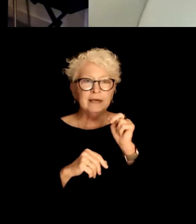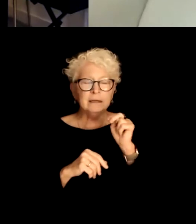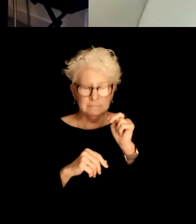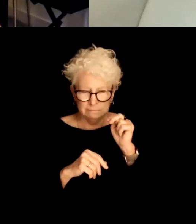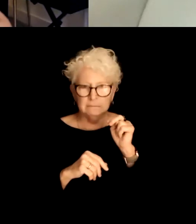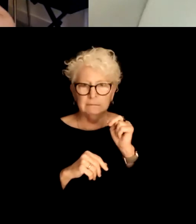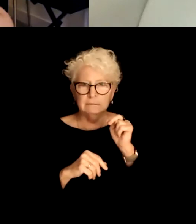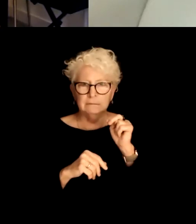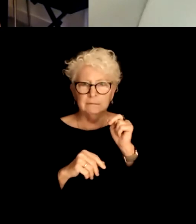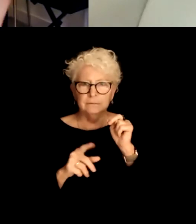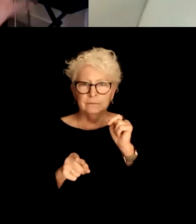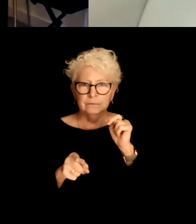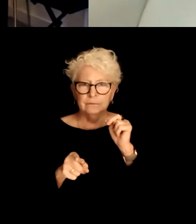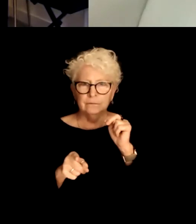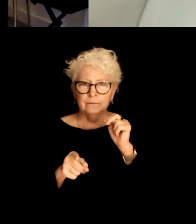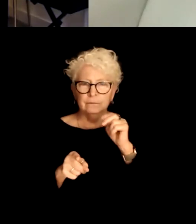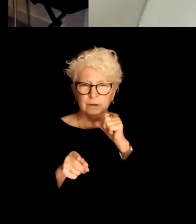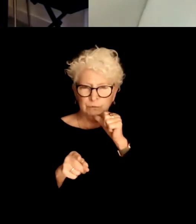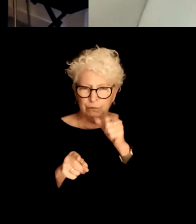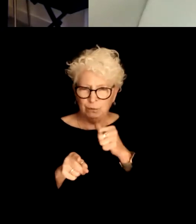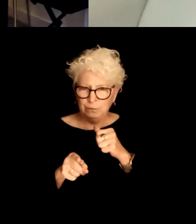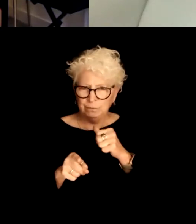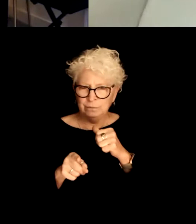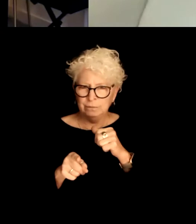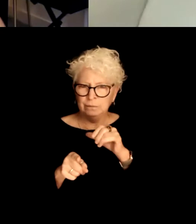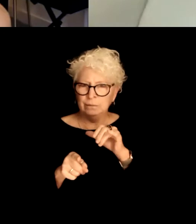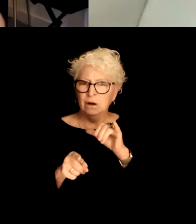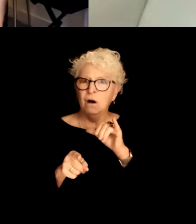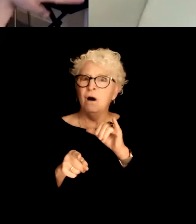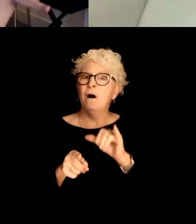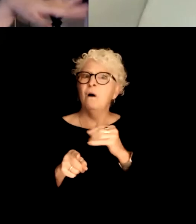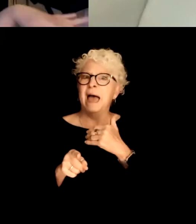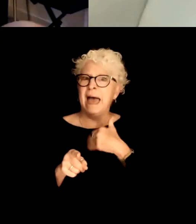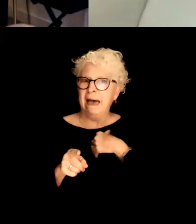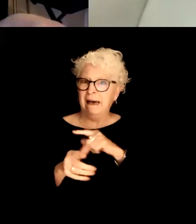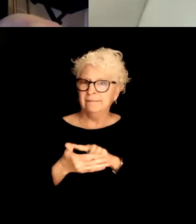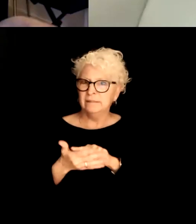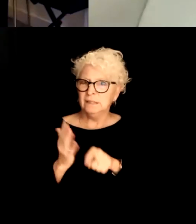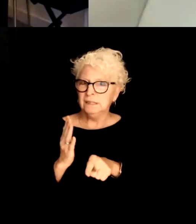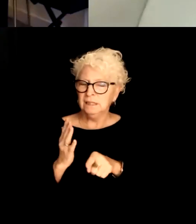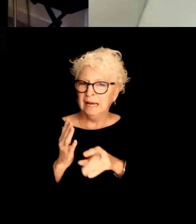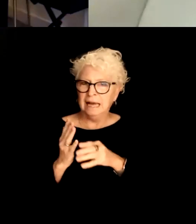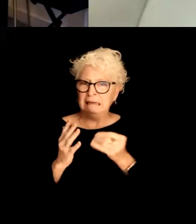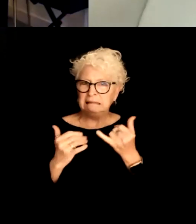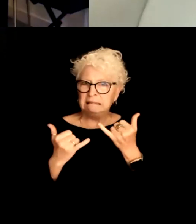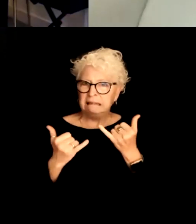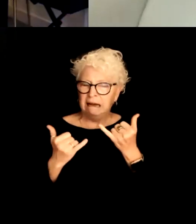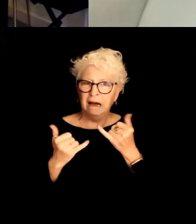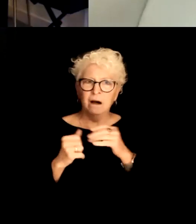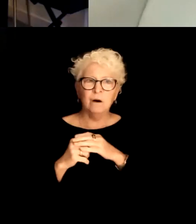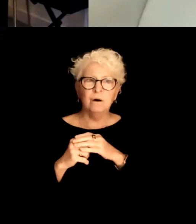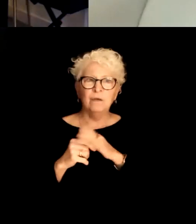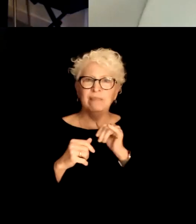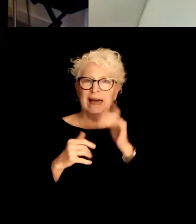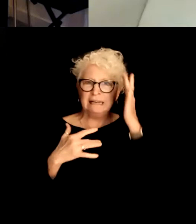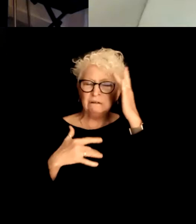also your model of your illness is now something that's totally out of left field. It's not anything I've ever heard